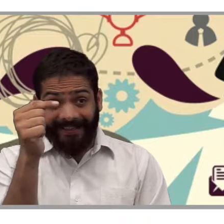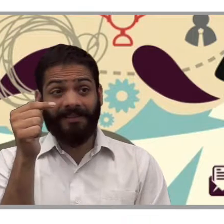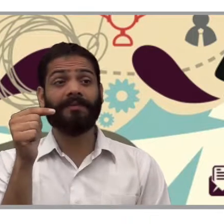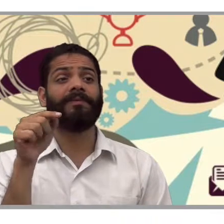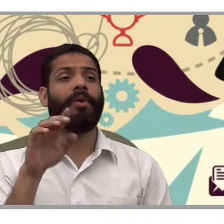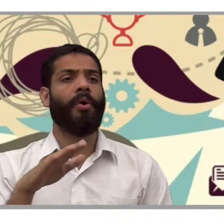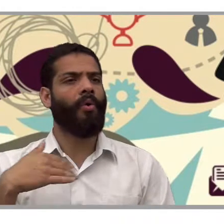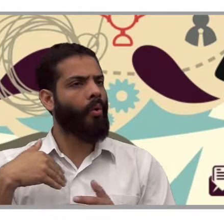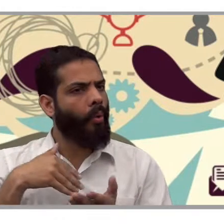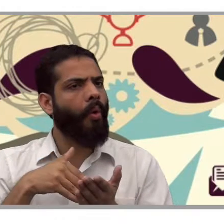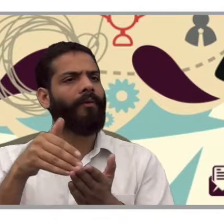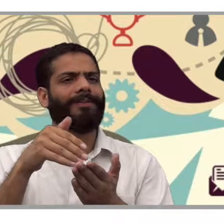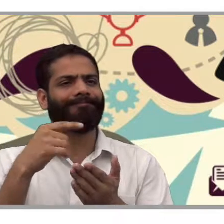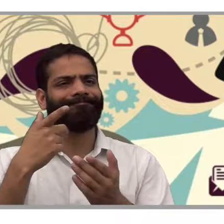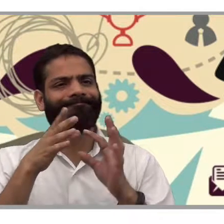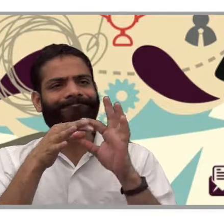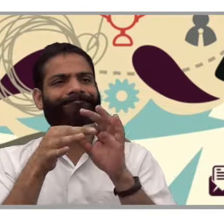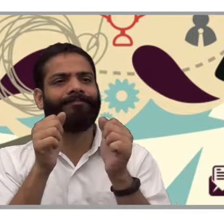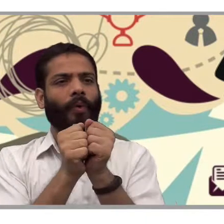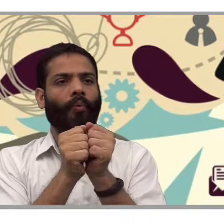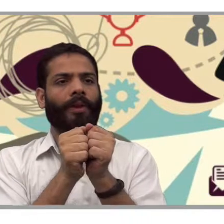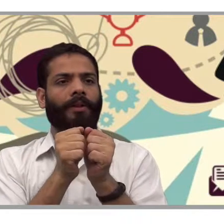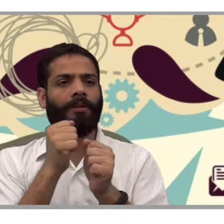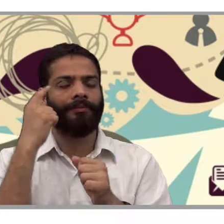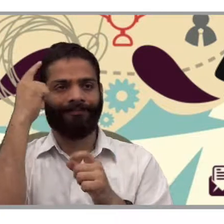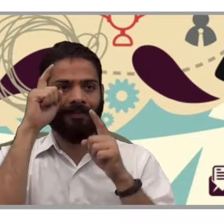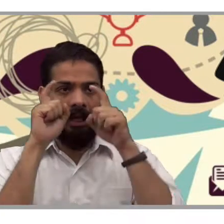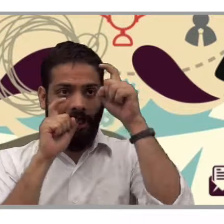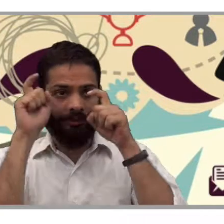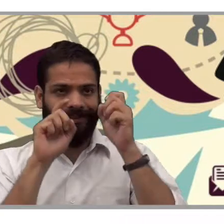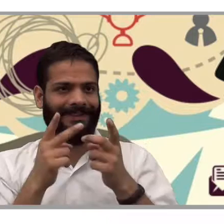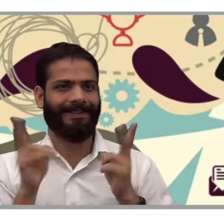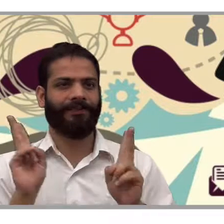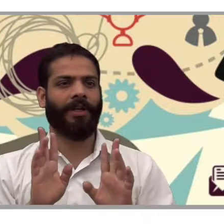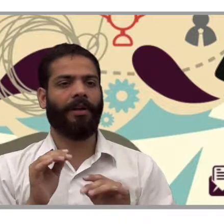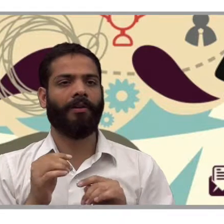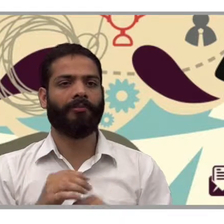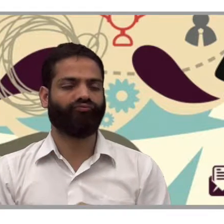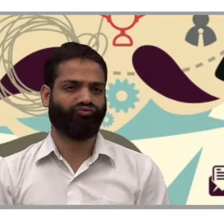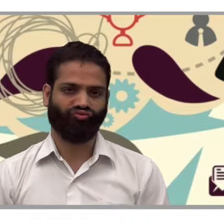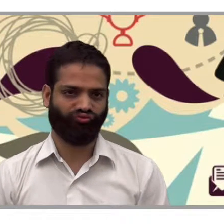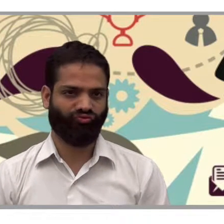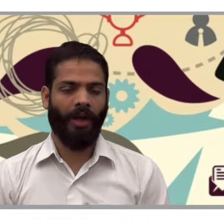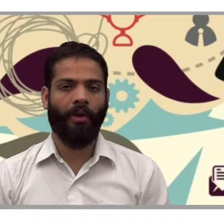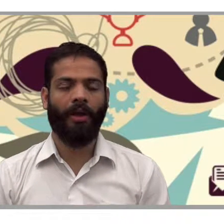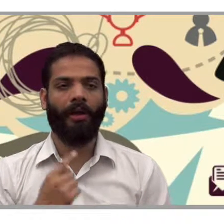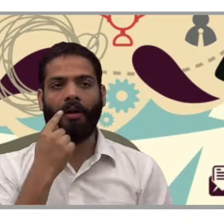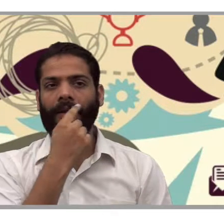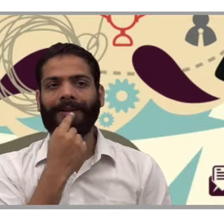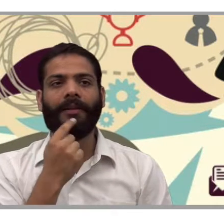signed or with a head shake. The negative element is often associated with a distinct facial